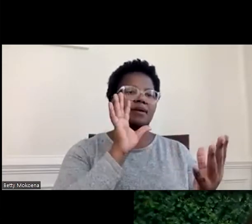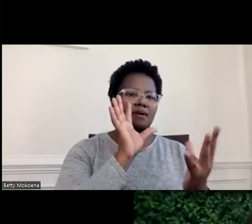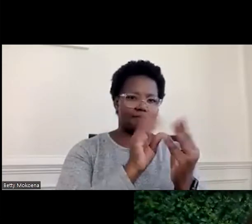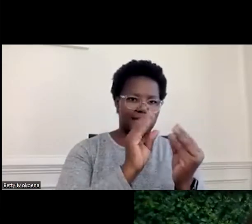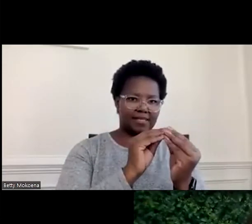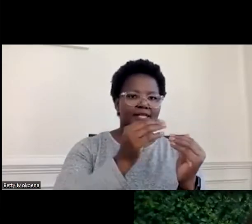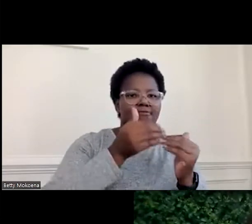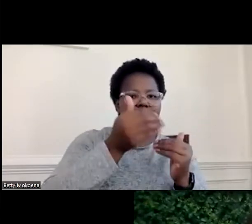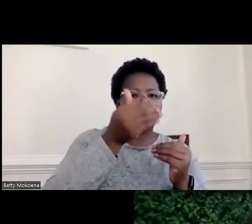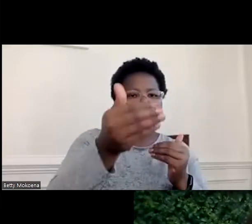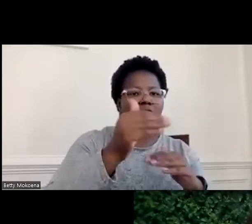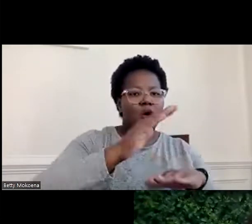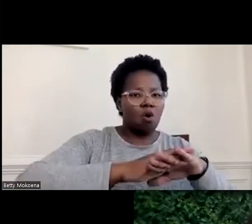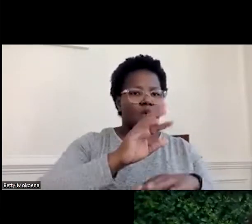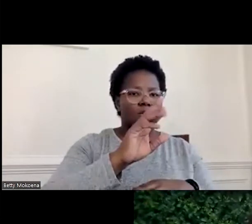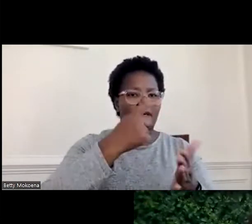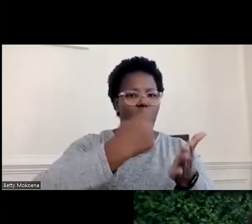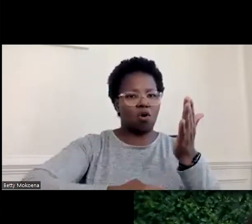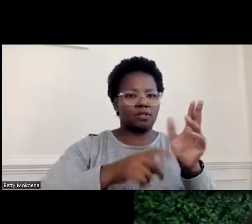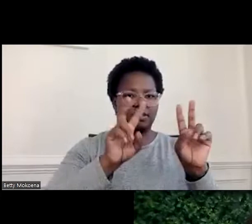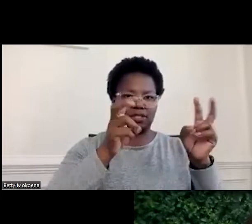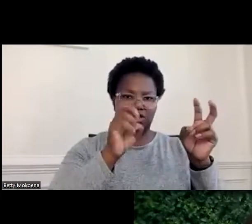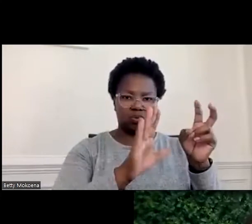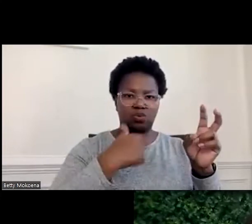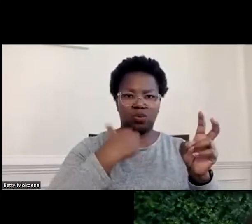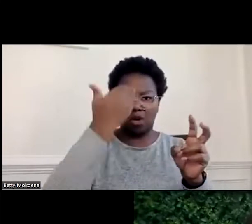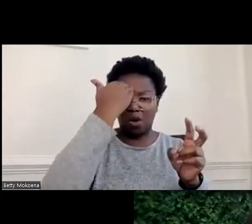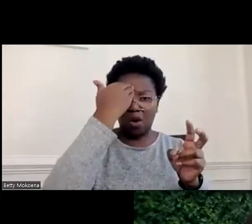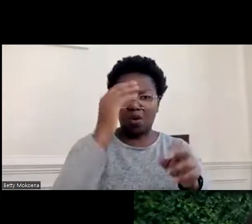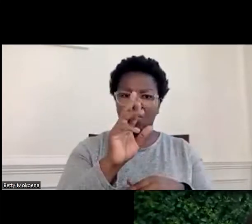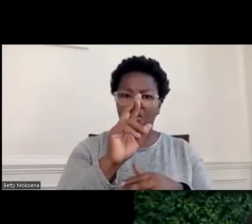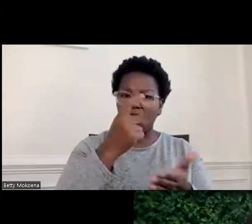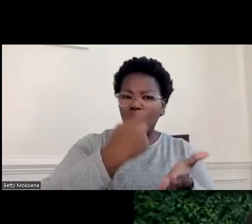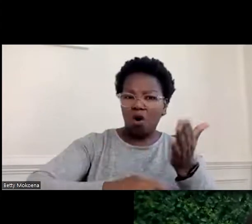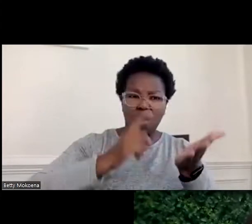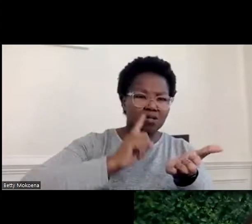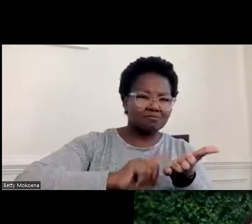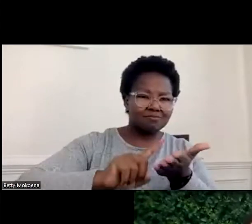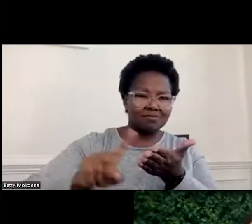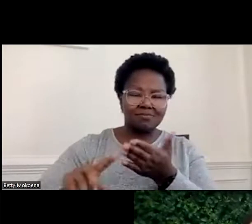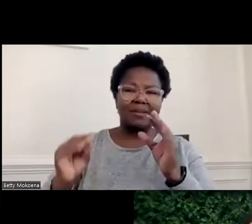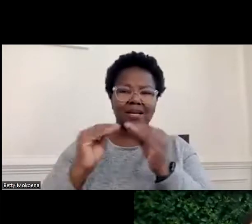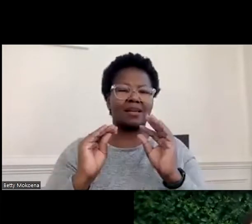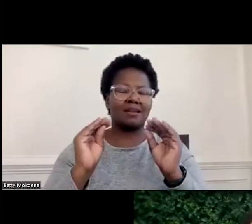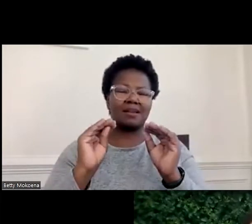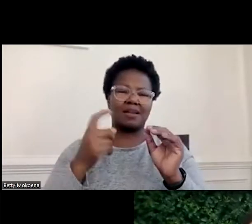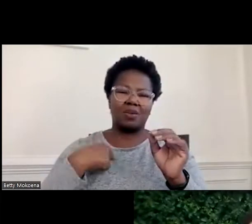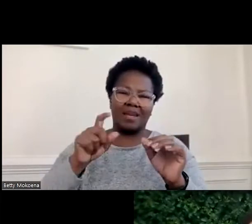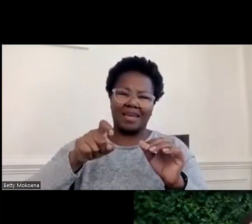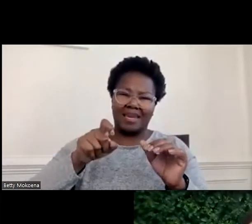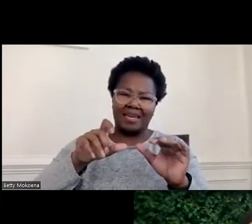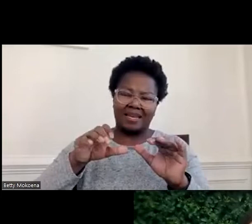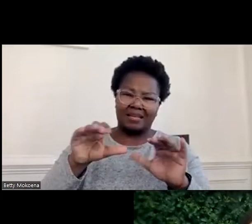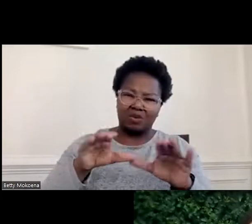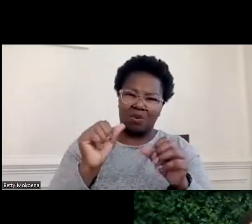on the rates. We know that the rate study did a lot of work, and there's still some more work to be done. So just broader than